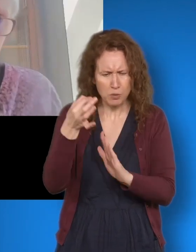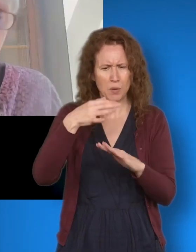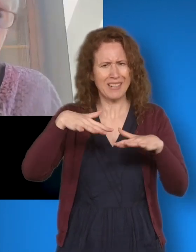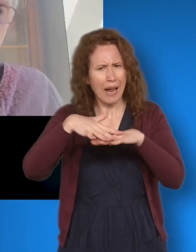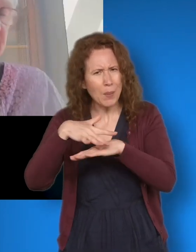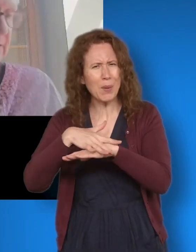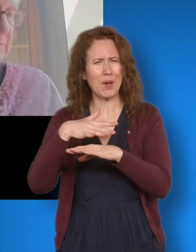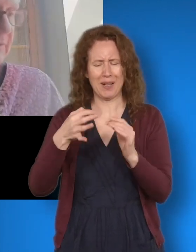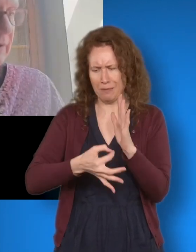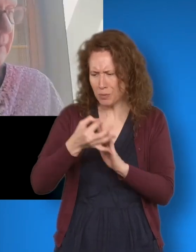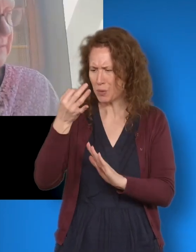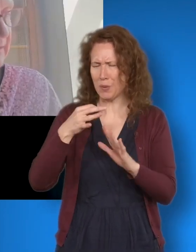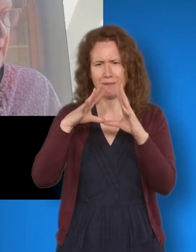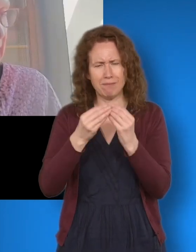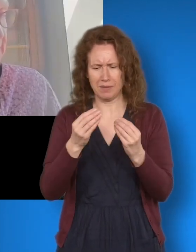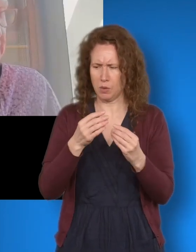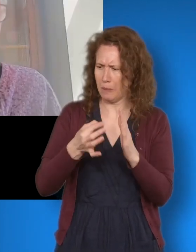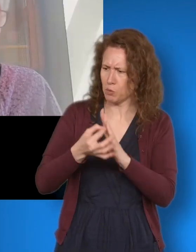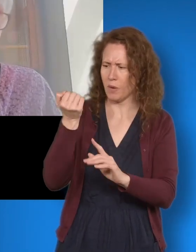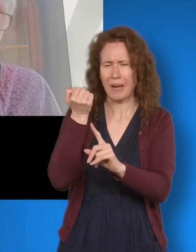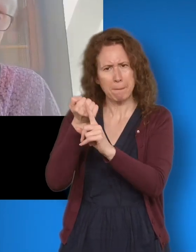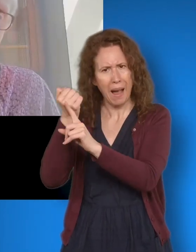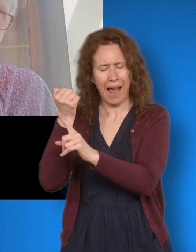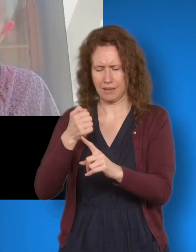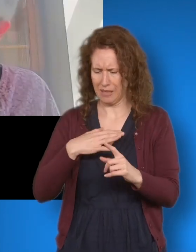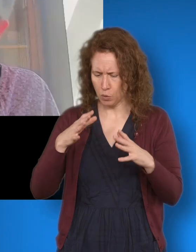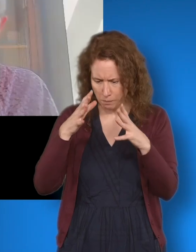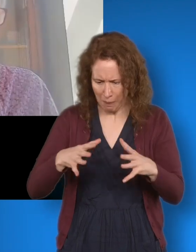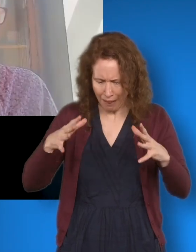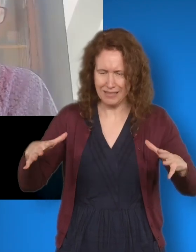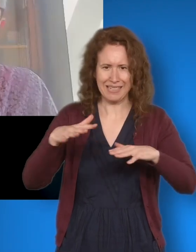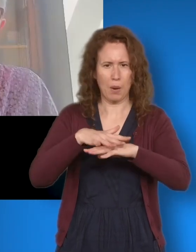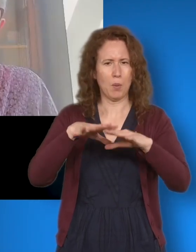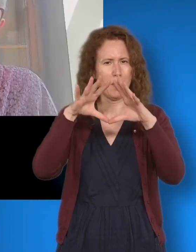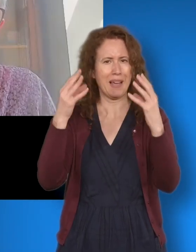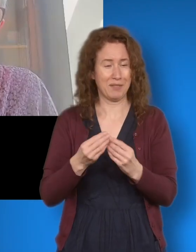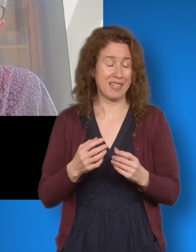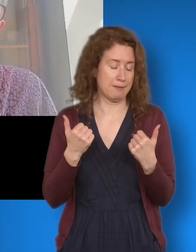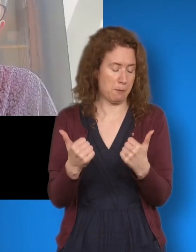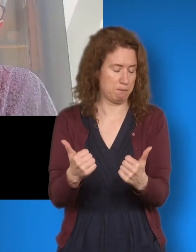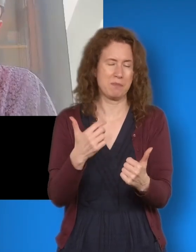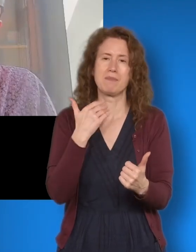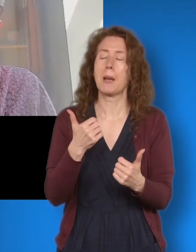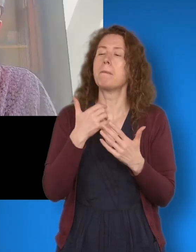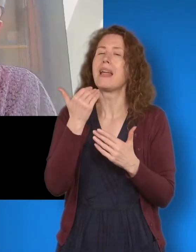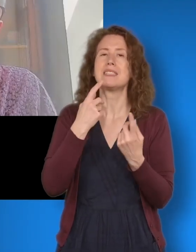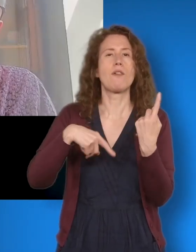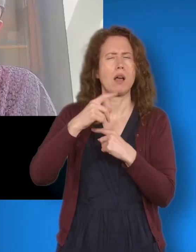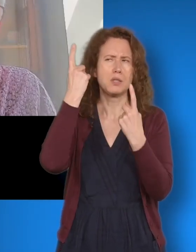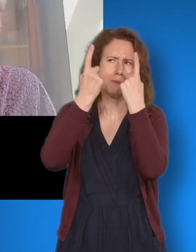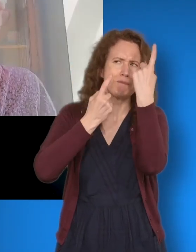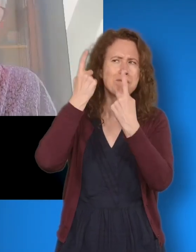and their networks in terms of their impact, to build those networks as you suggested. So I think plenty for us to go away and